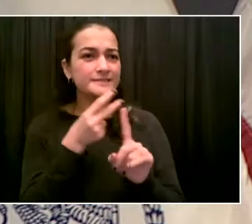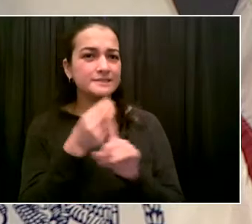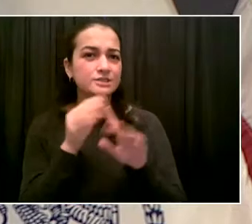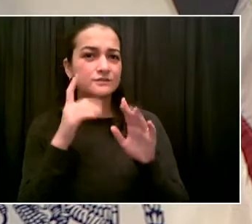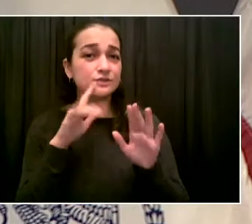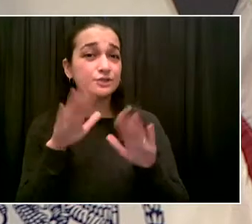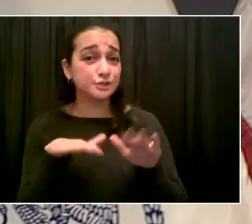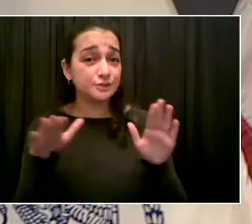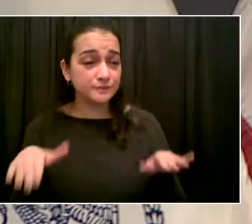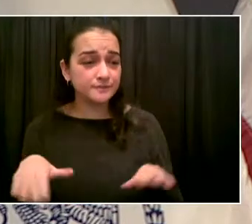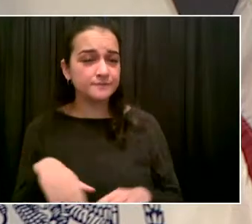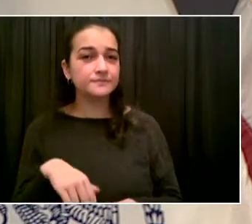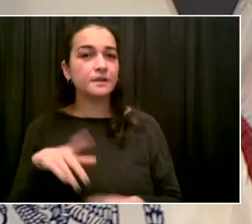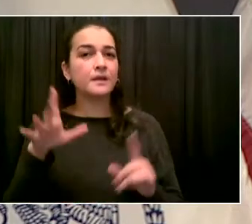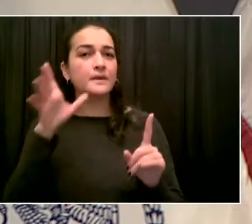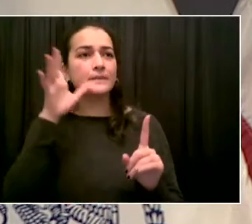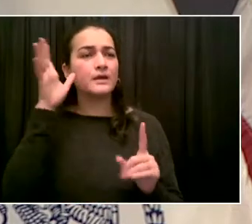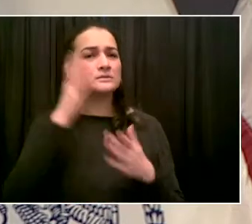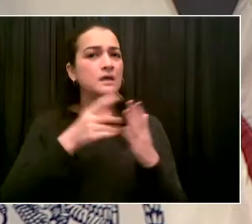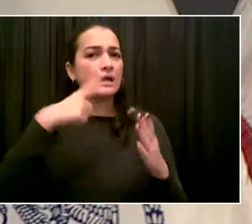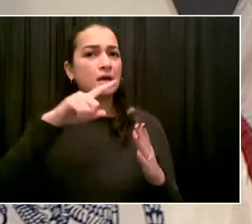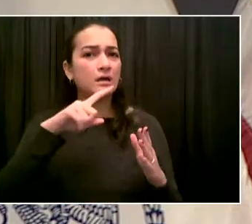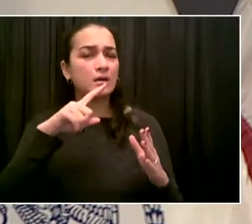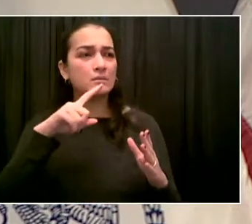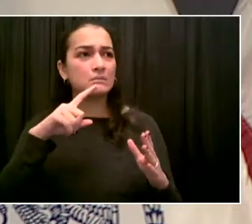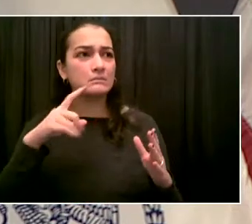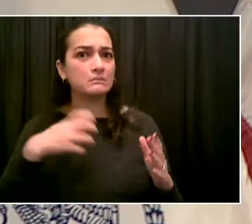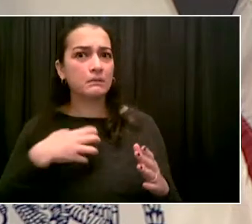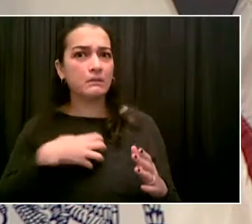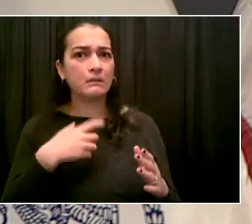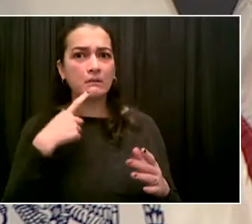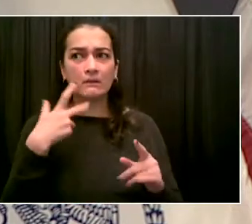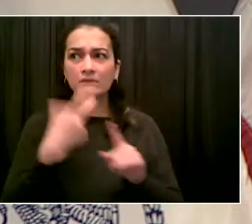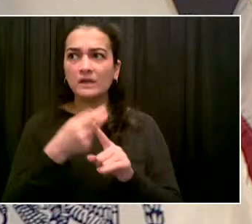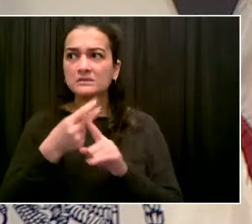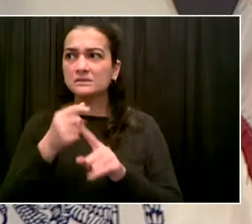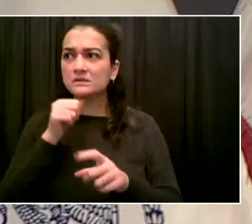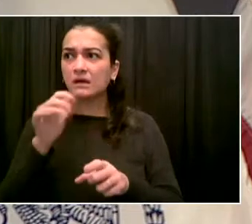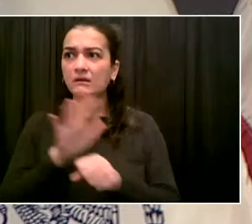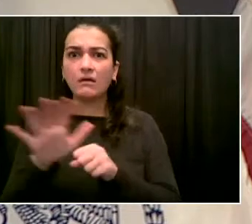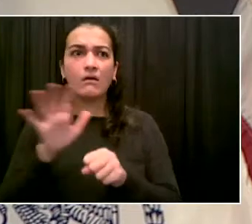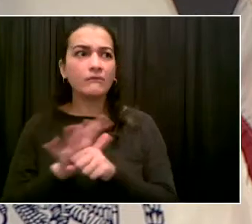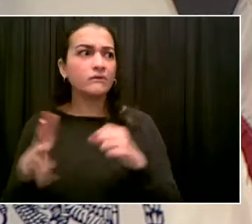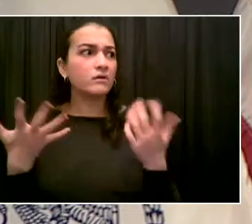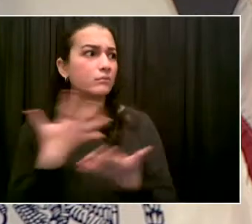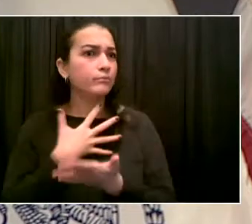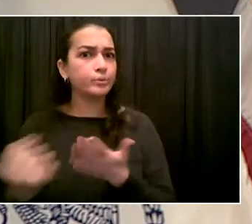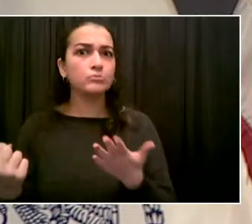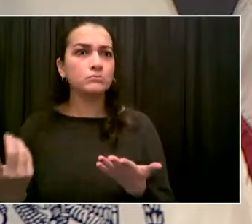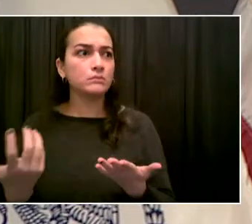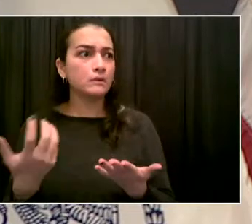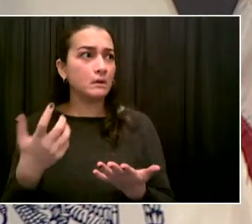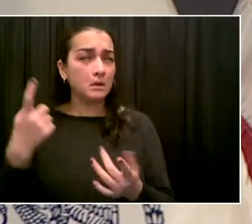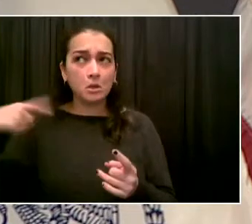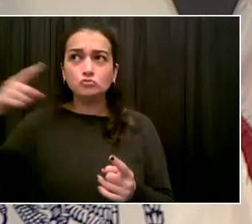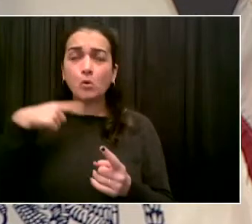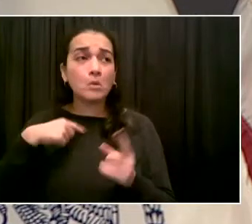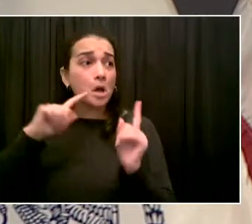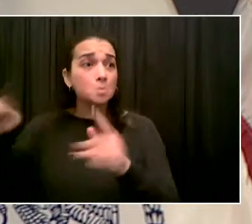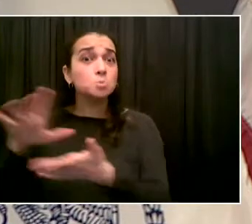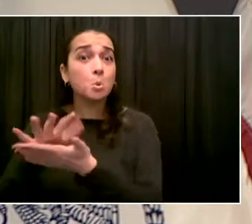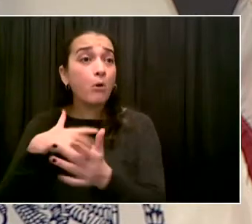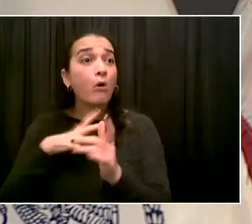vaccine. Or somebody told me to come here and we don't find anything. It was like shortage of vaccine, long